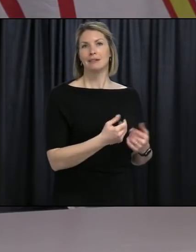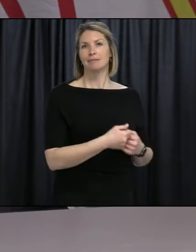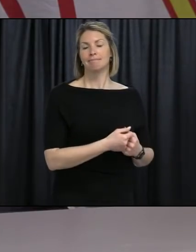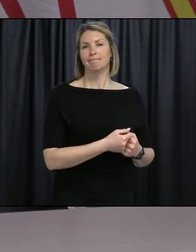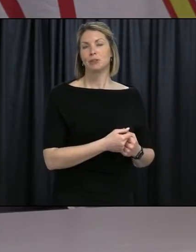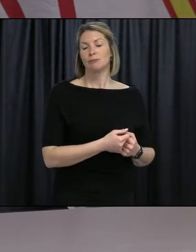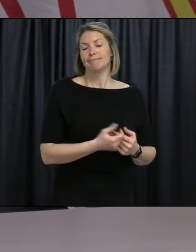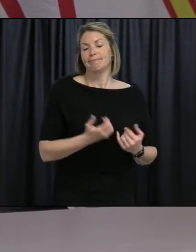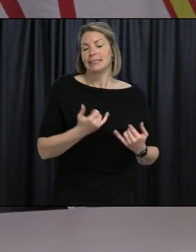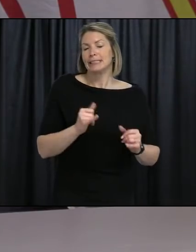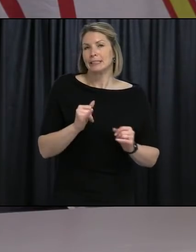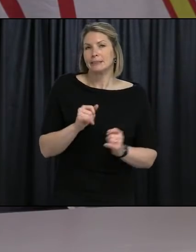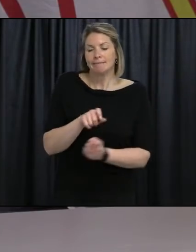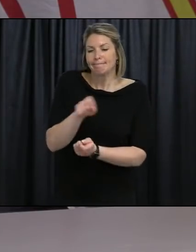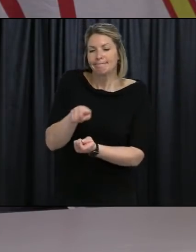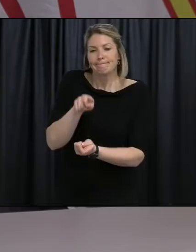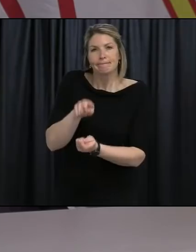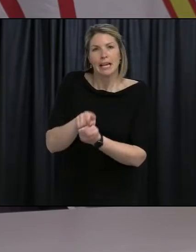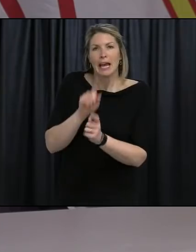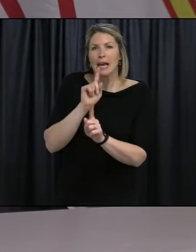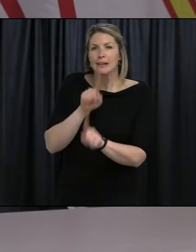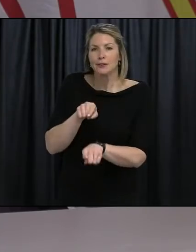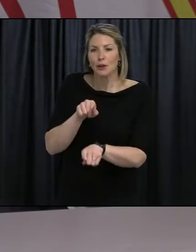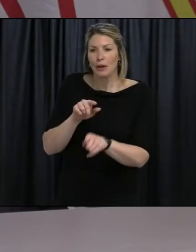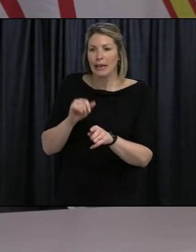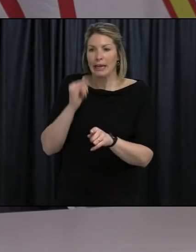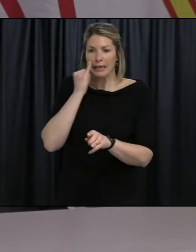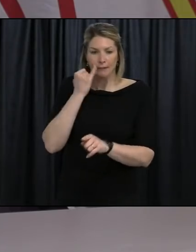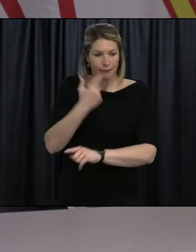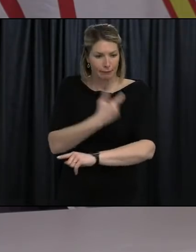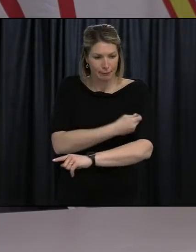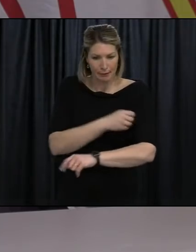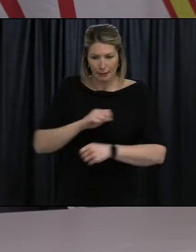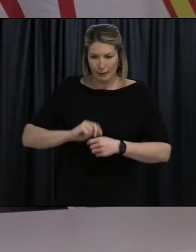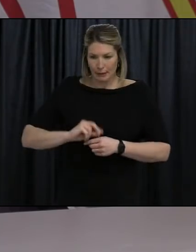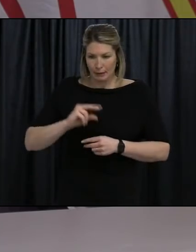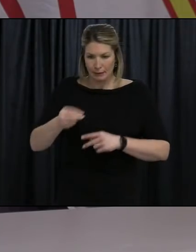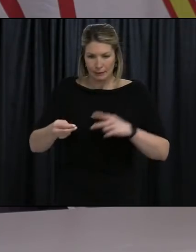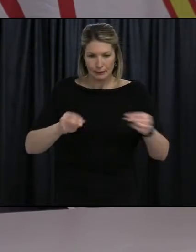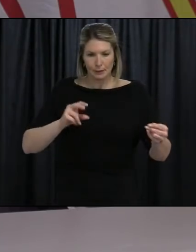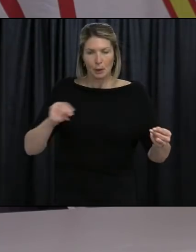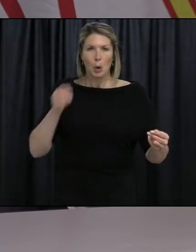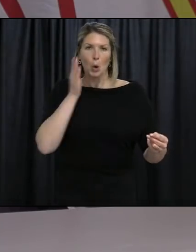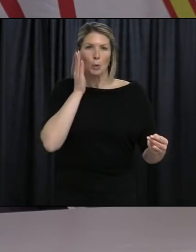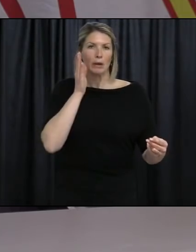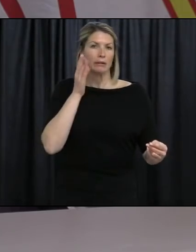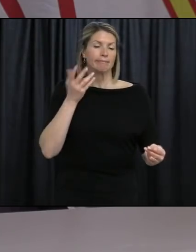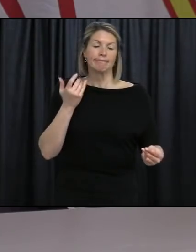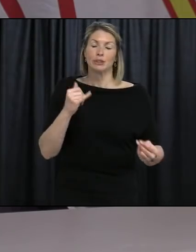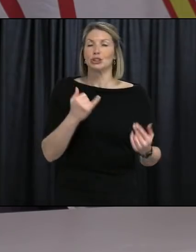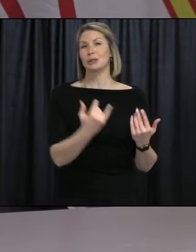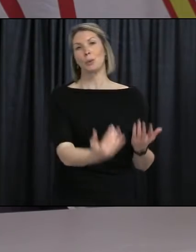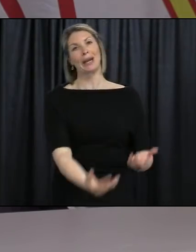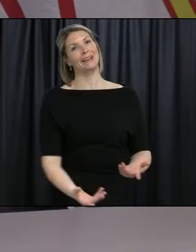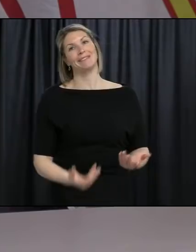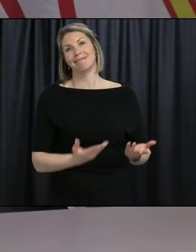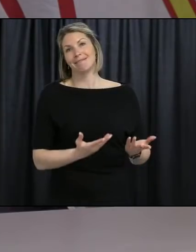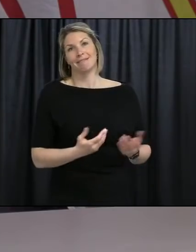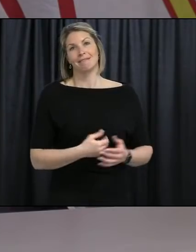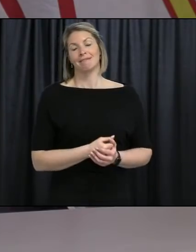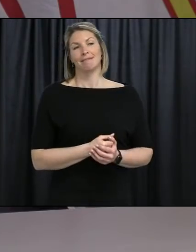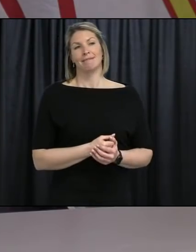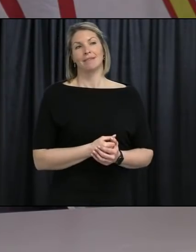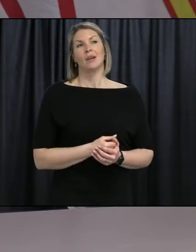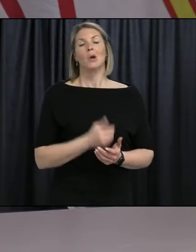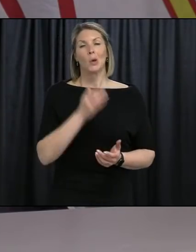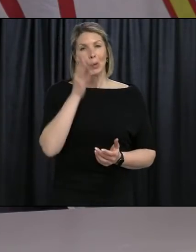to their ability to relate a cause and effect. So we're still looking. It's